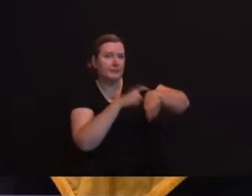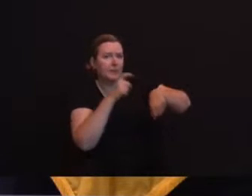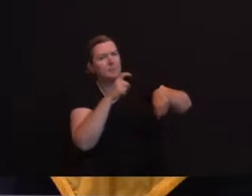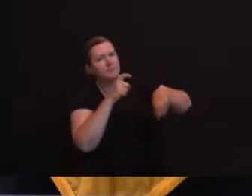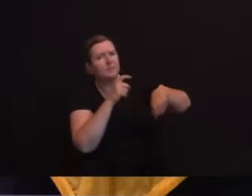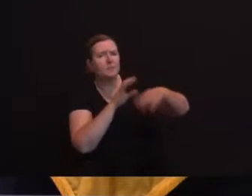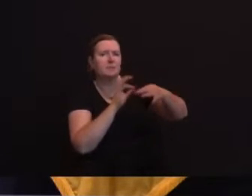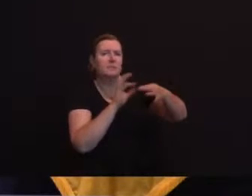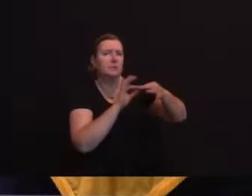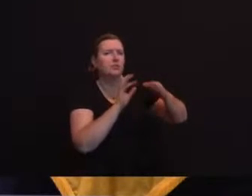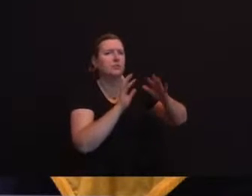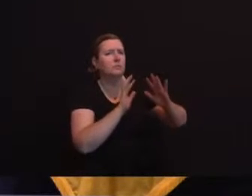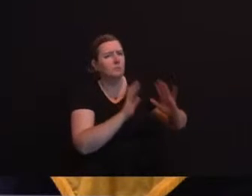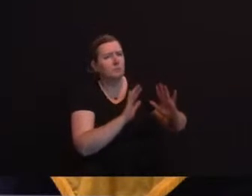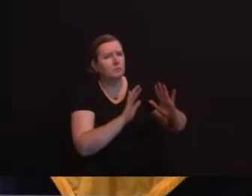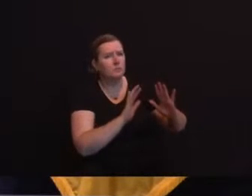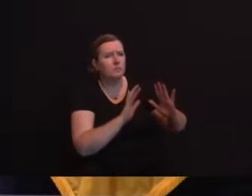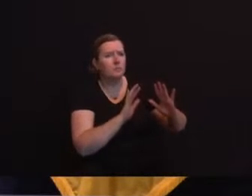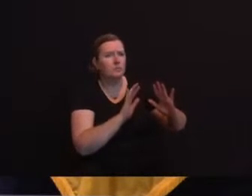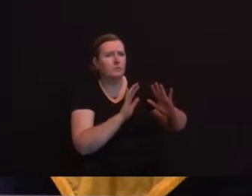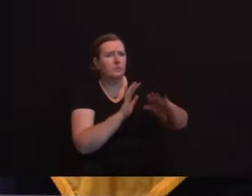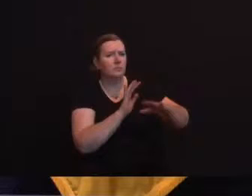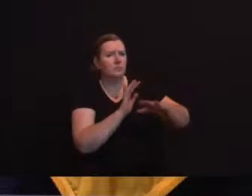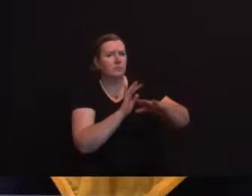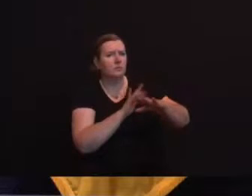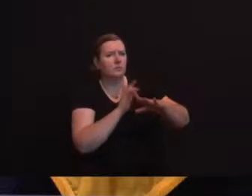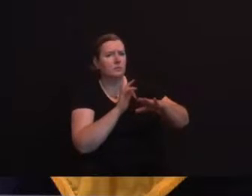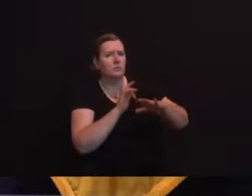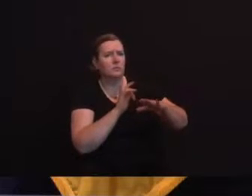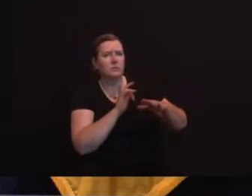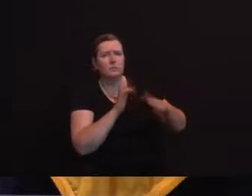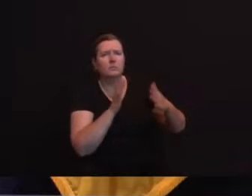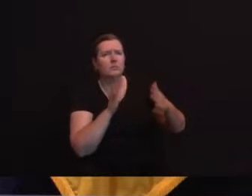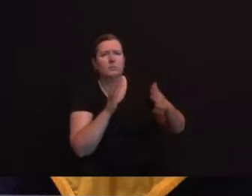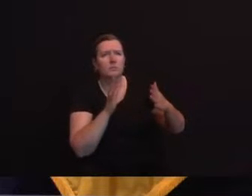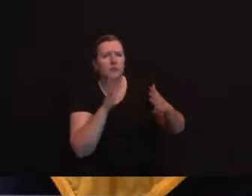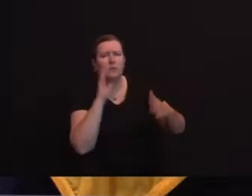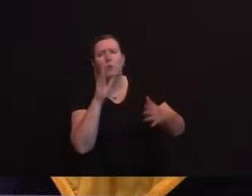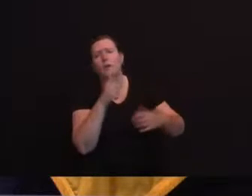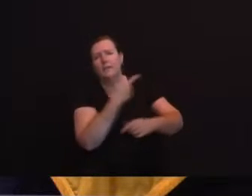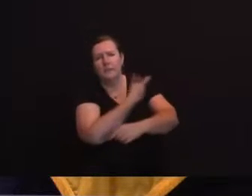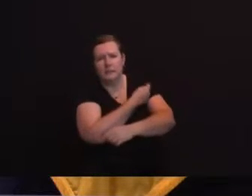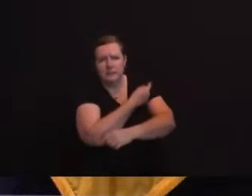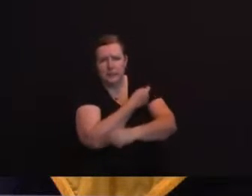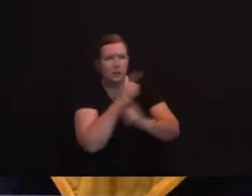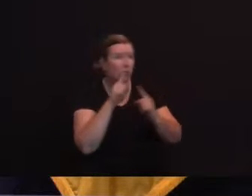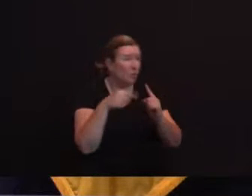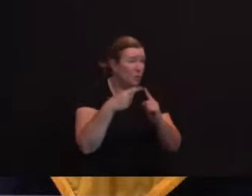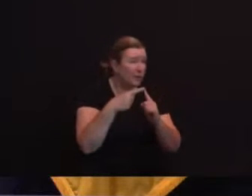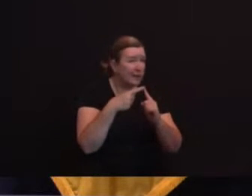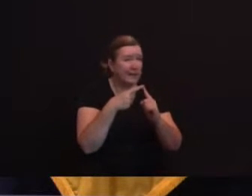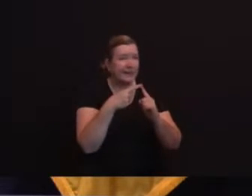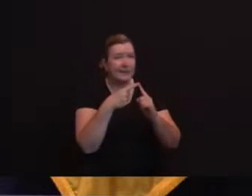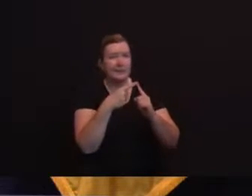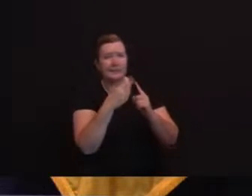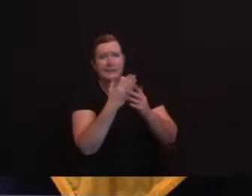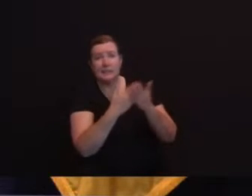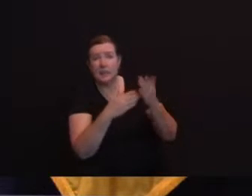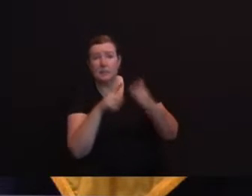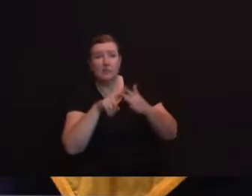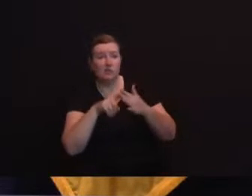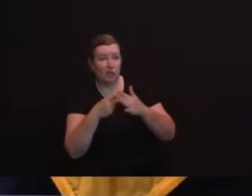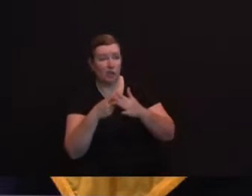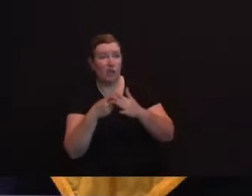is now kind of being widely accepted as the timing. Something by the end of the year, starting with at-risk,